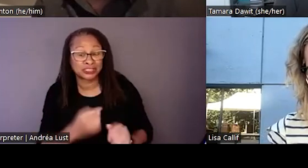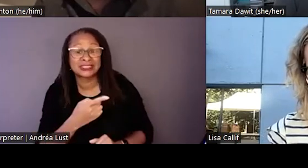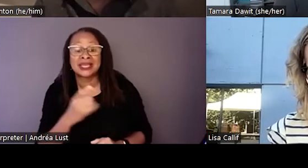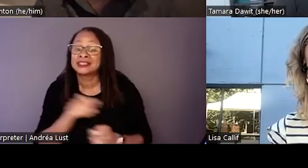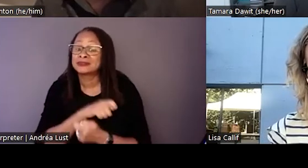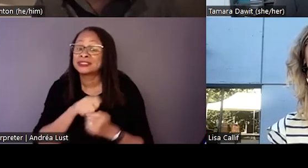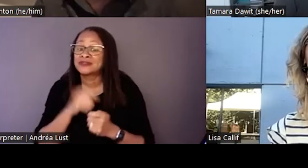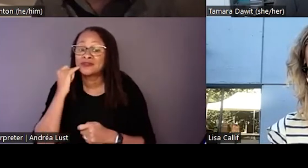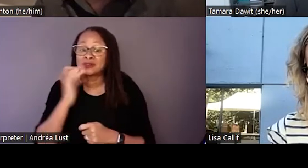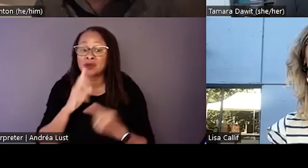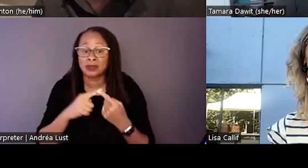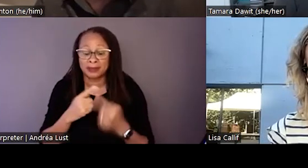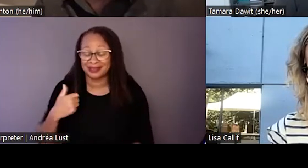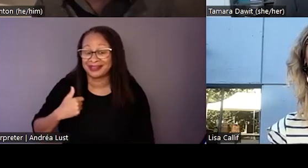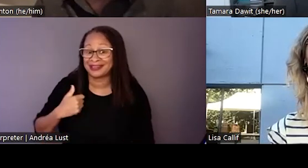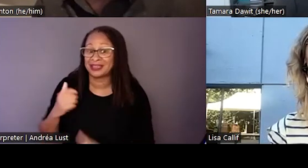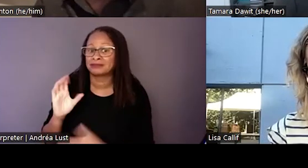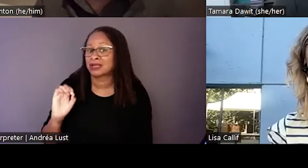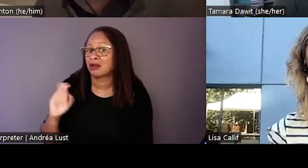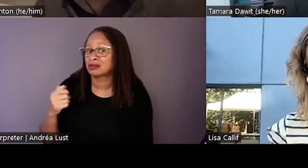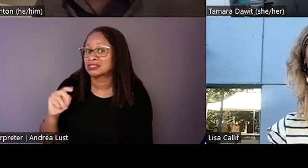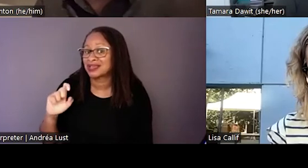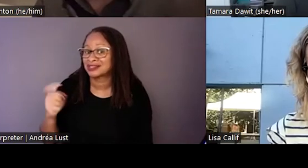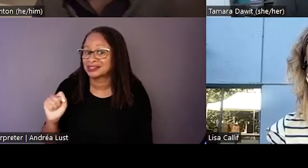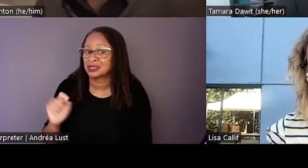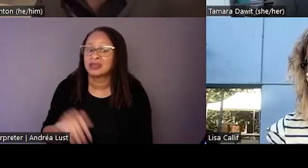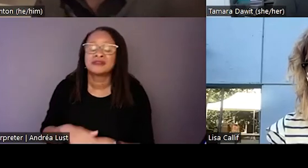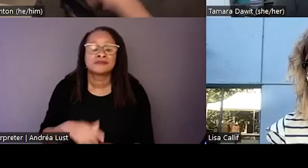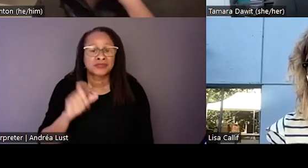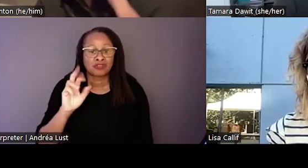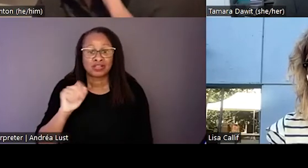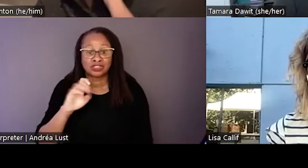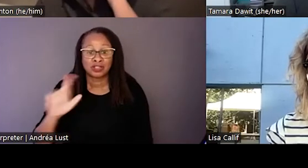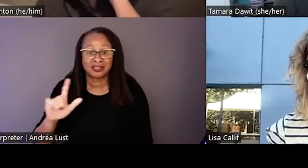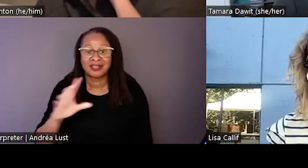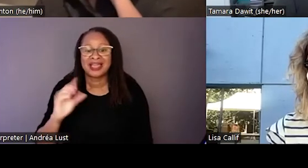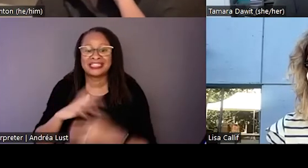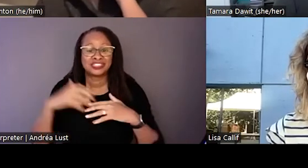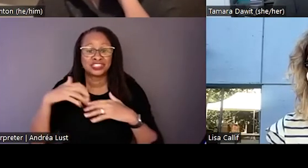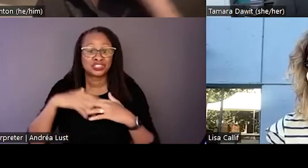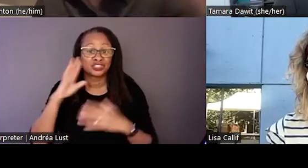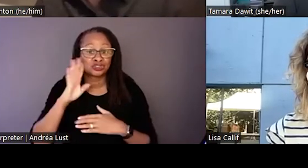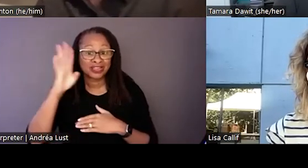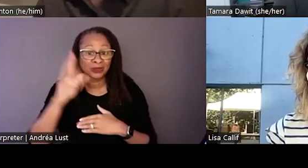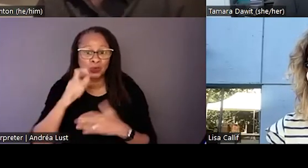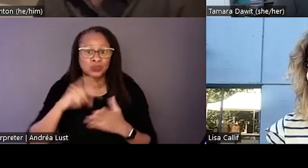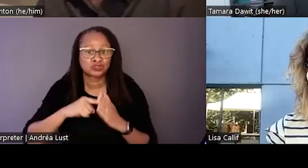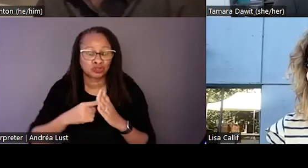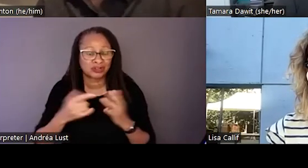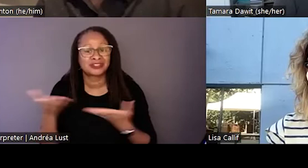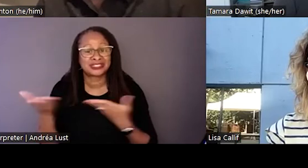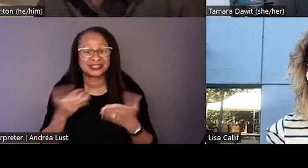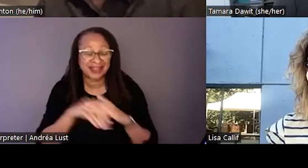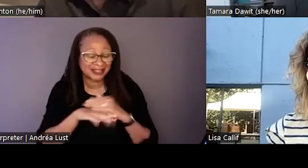about in the Canadian context, racialized and Indigenous creators who are now starting to get access into